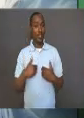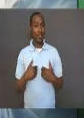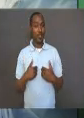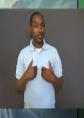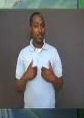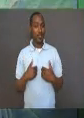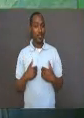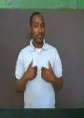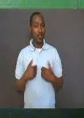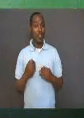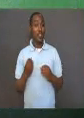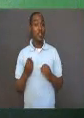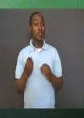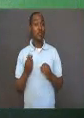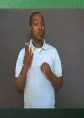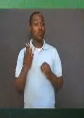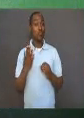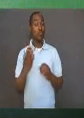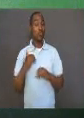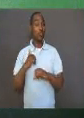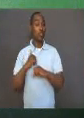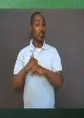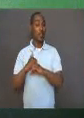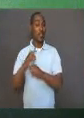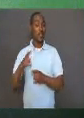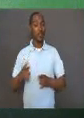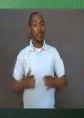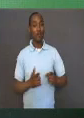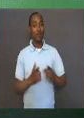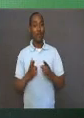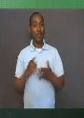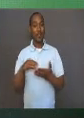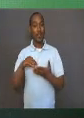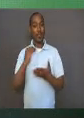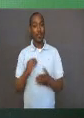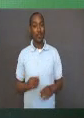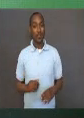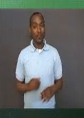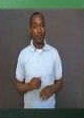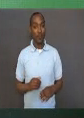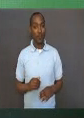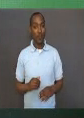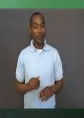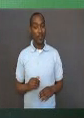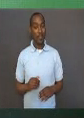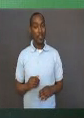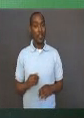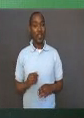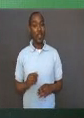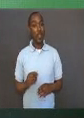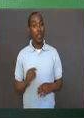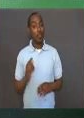chance we have at protecting ourselves. And the better we are